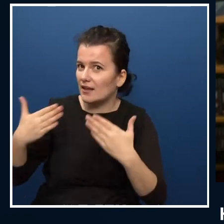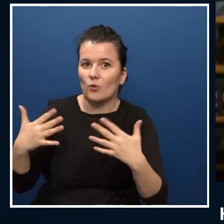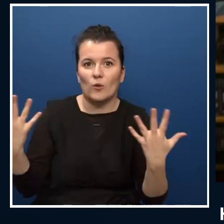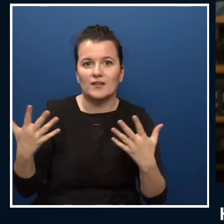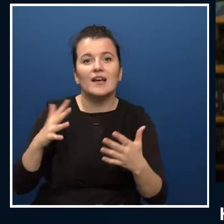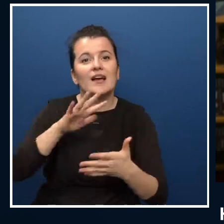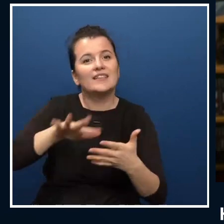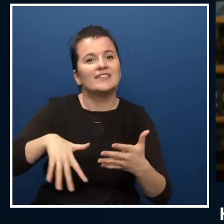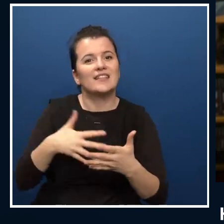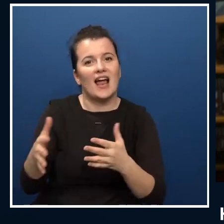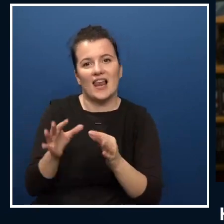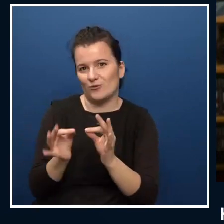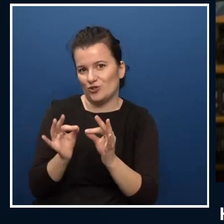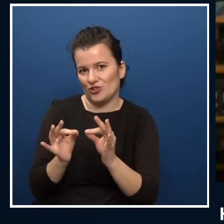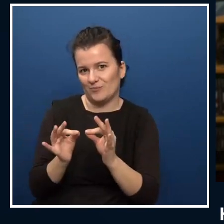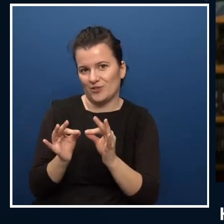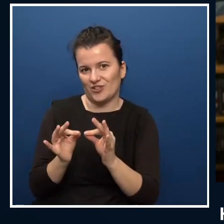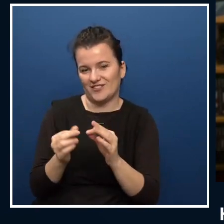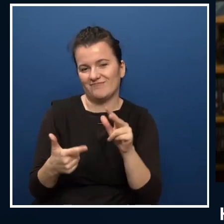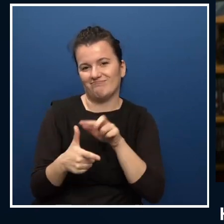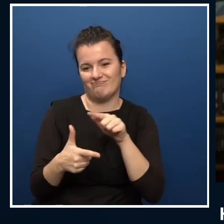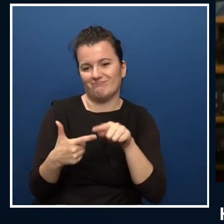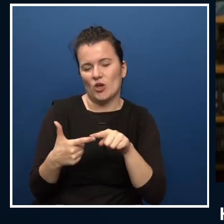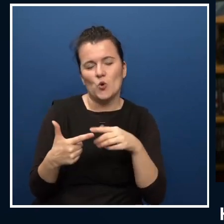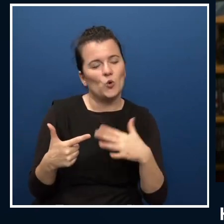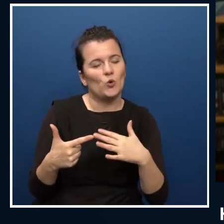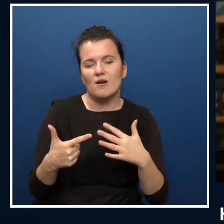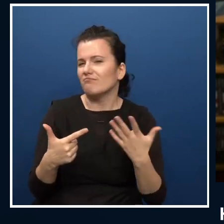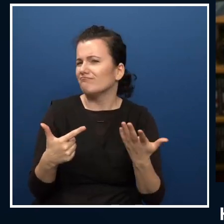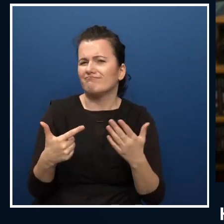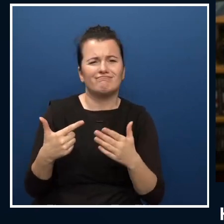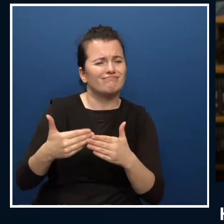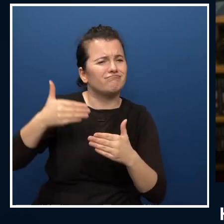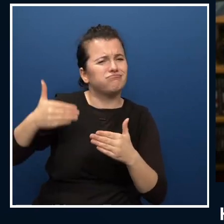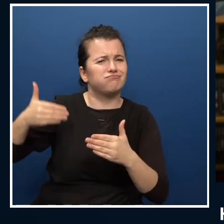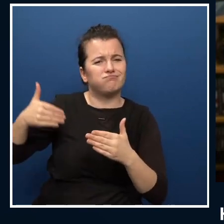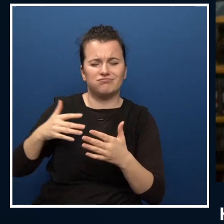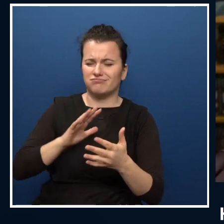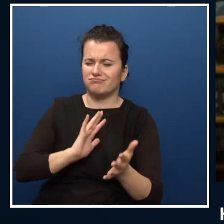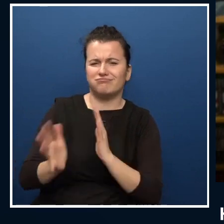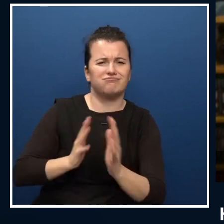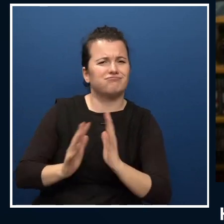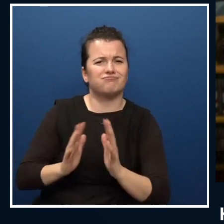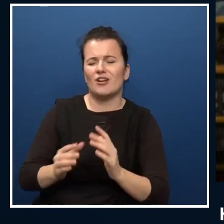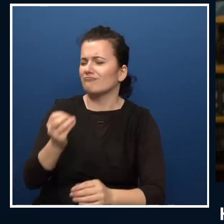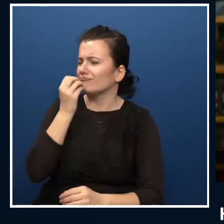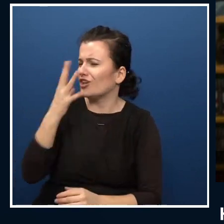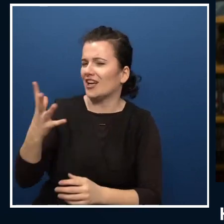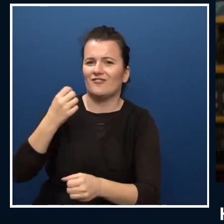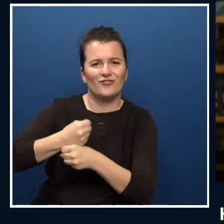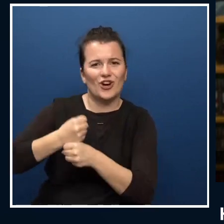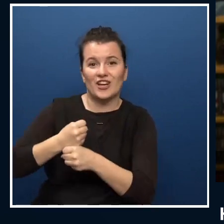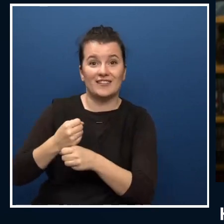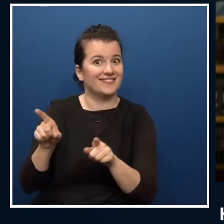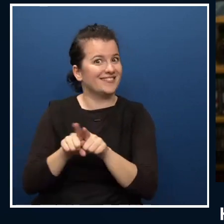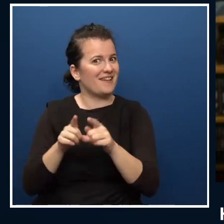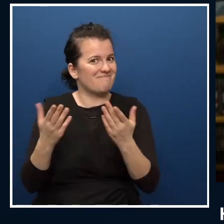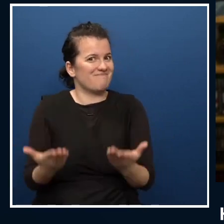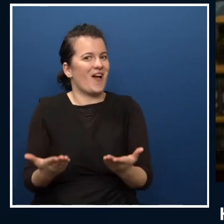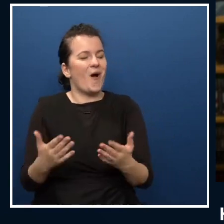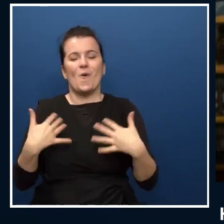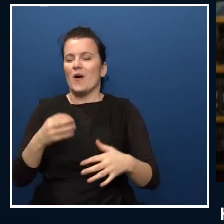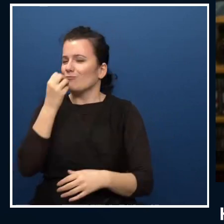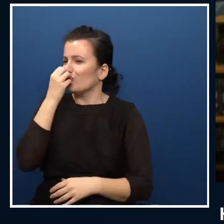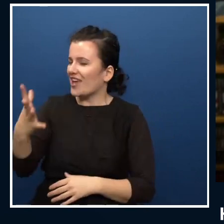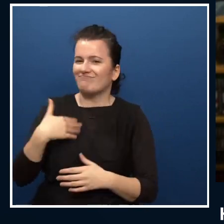job tonight as well. Again, they always do a great job for us. So thank you all for watching. We will